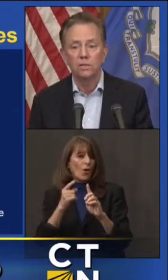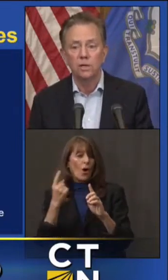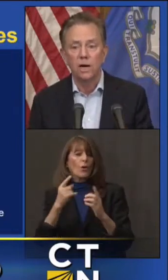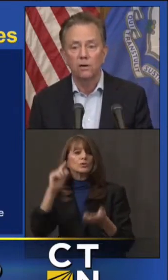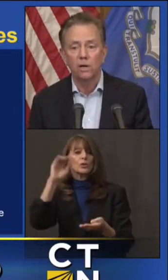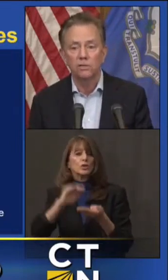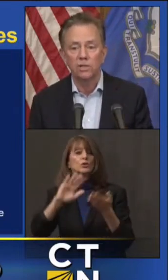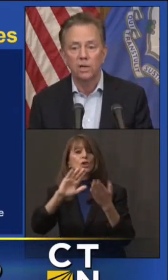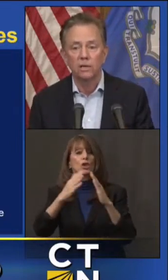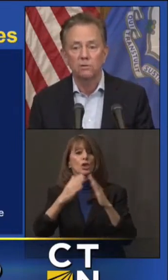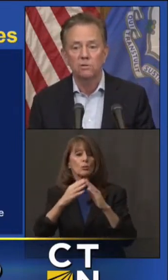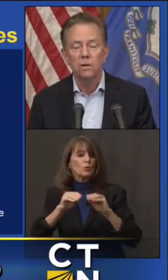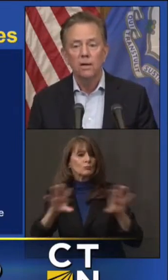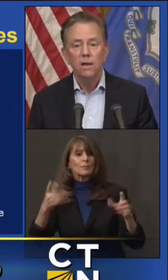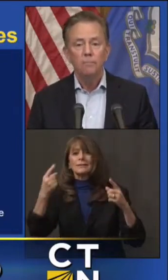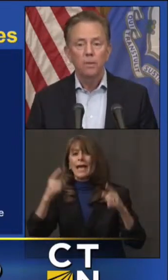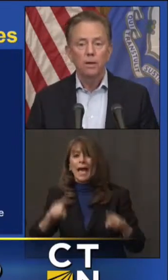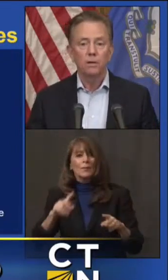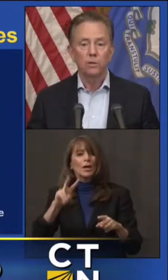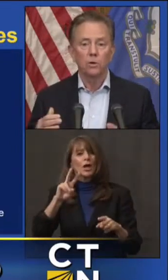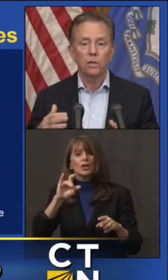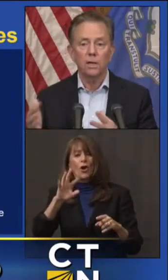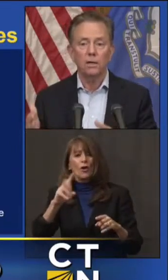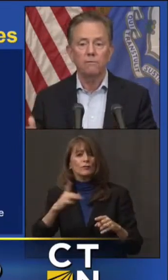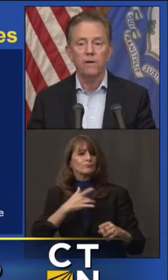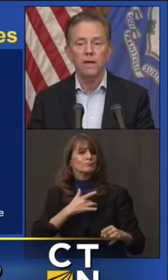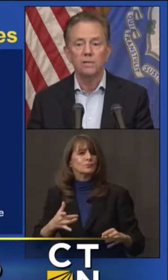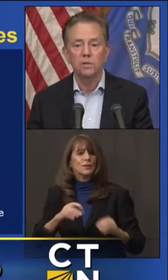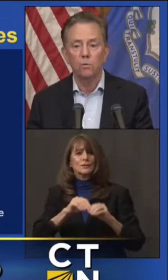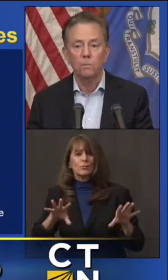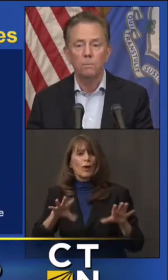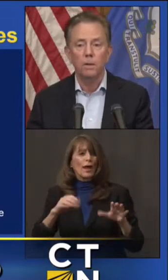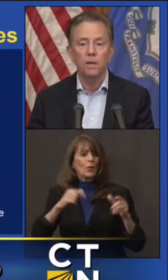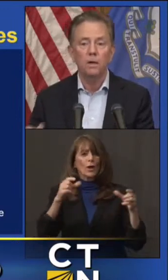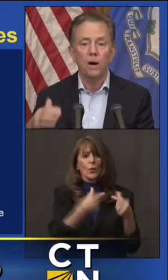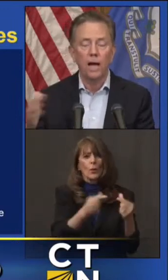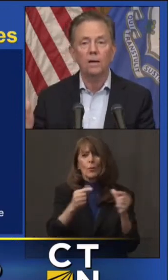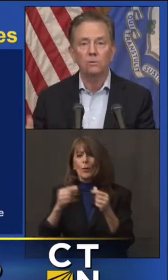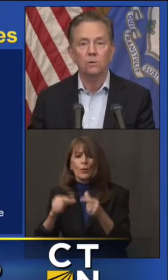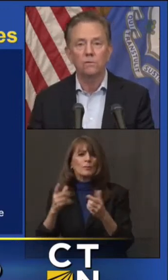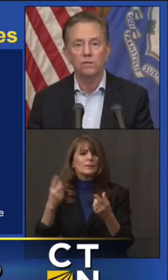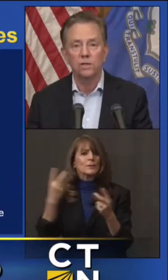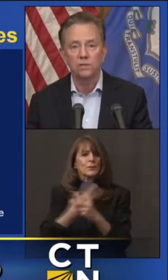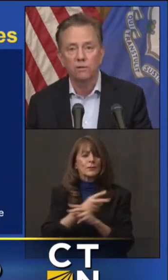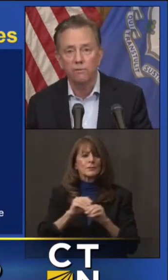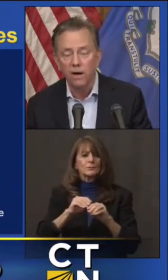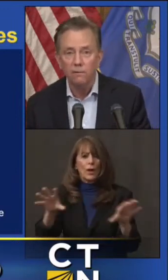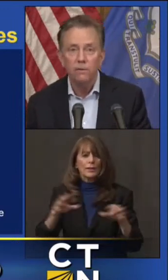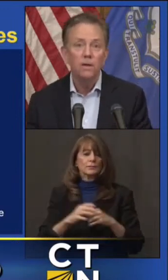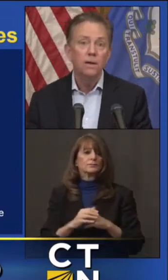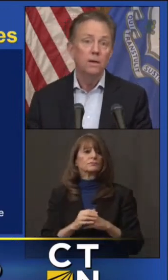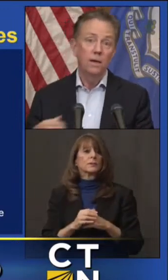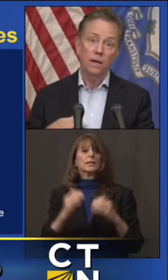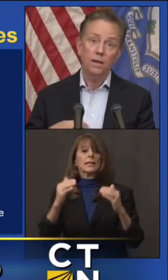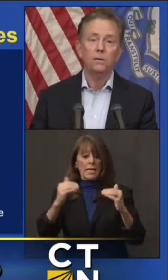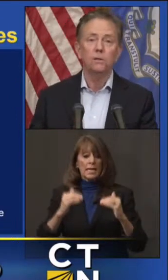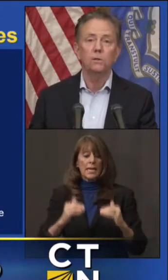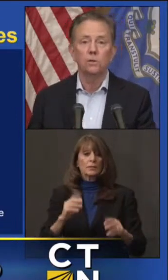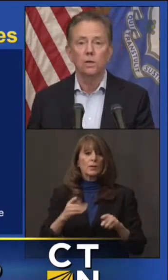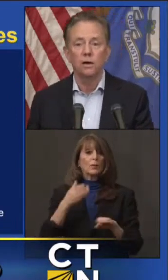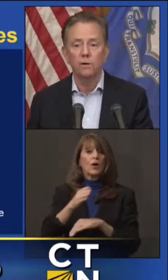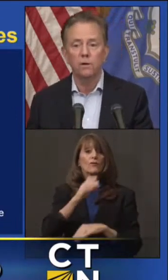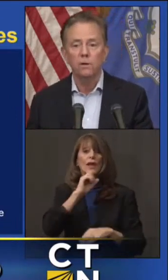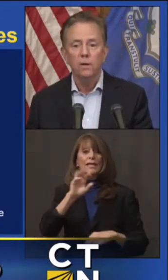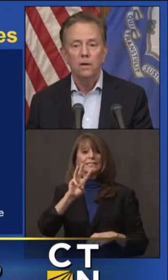these congregate settings. Thirdly, in Phase 1B are adults over 65. Hey, that includes